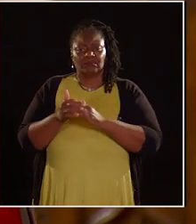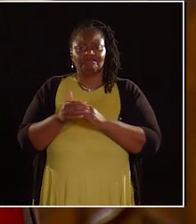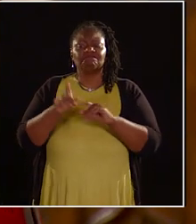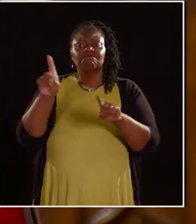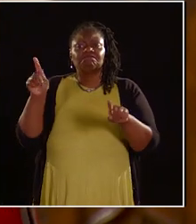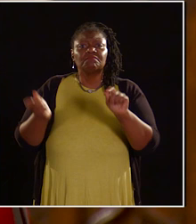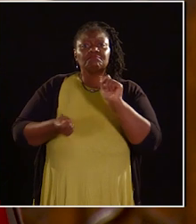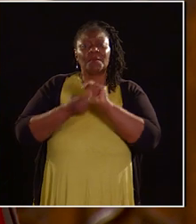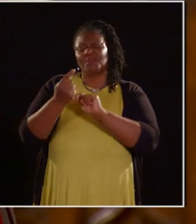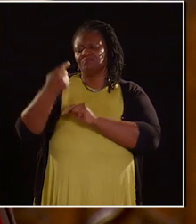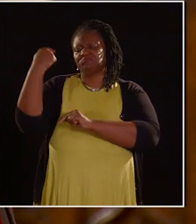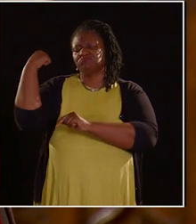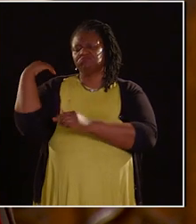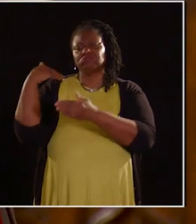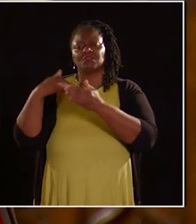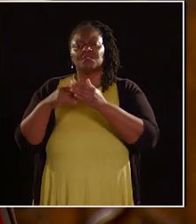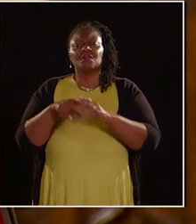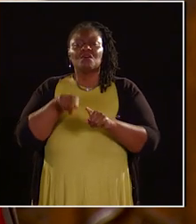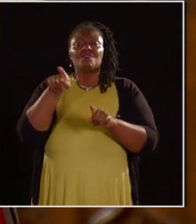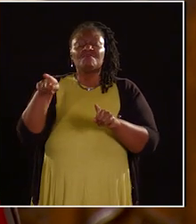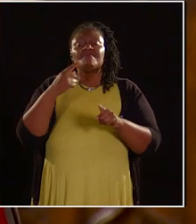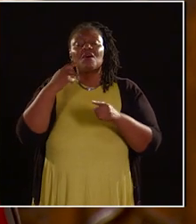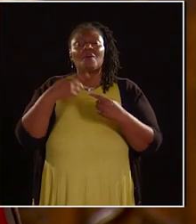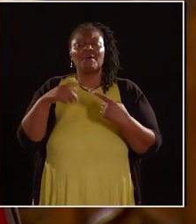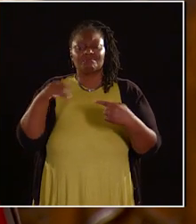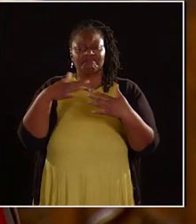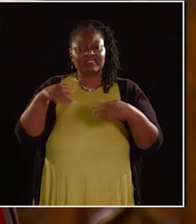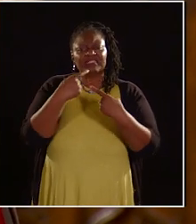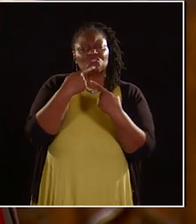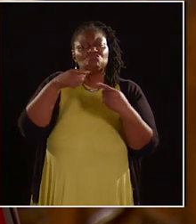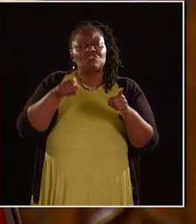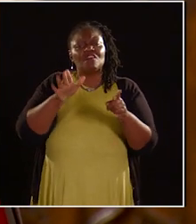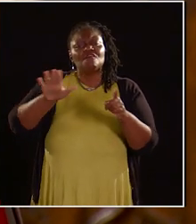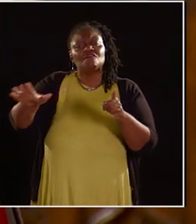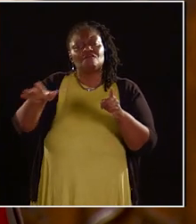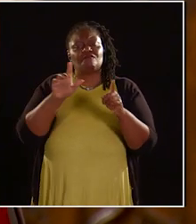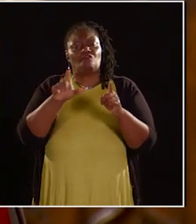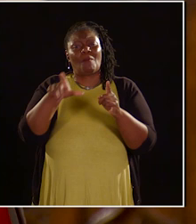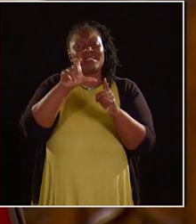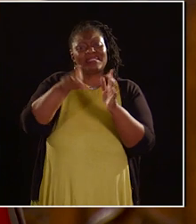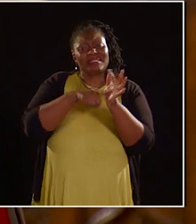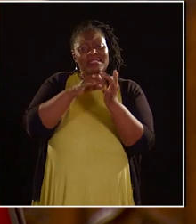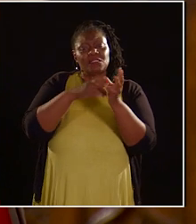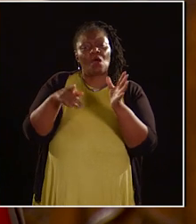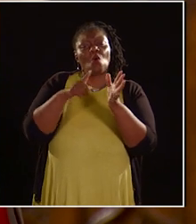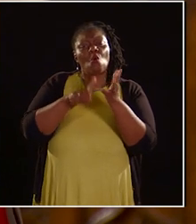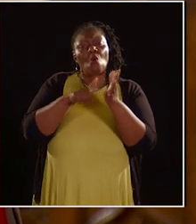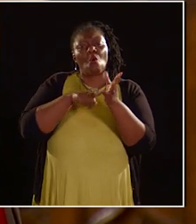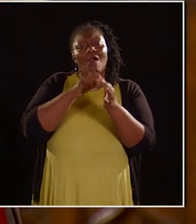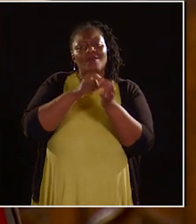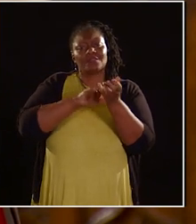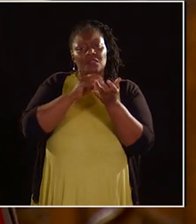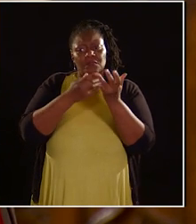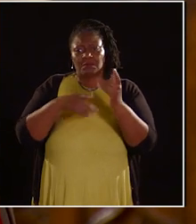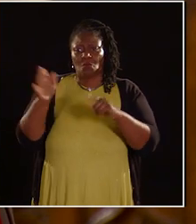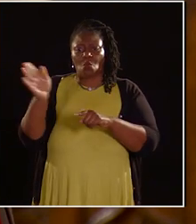And it came to pass in those days that there went out a decree from Caesar Augustus that all